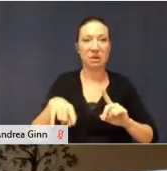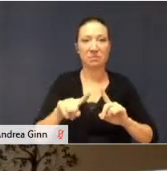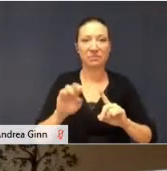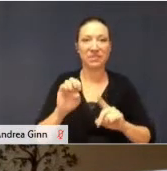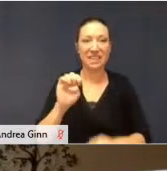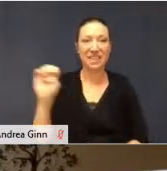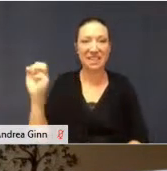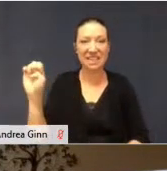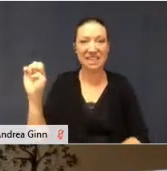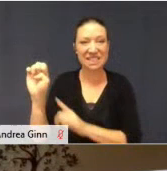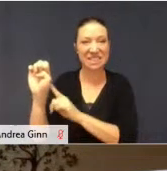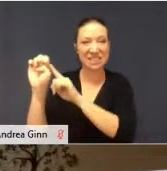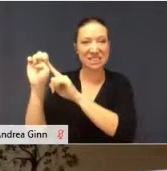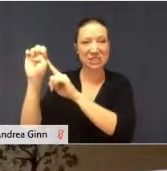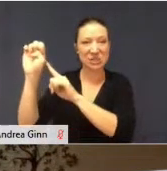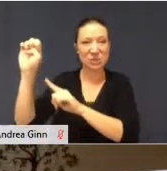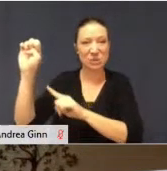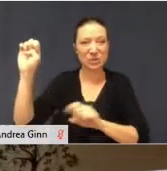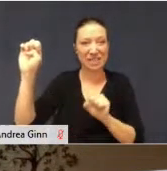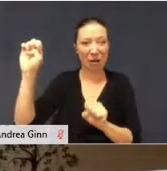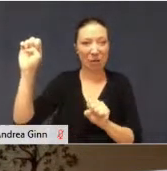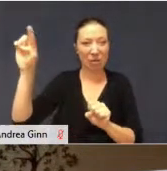south side of the county.